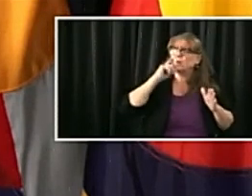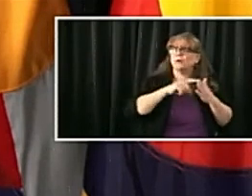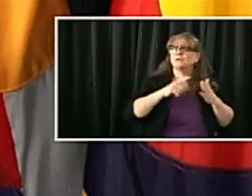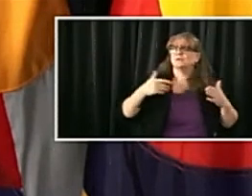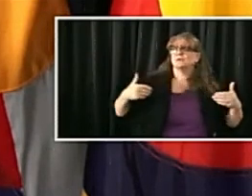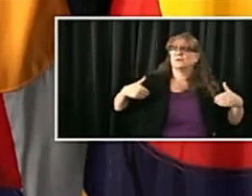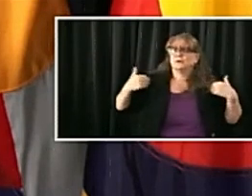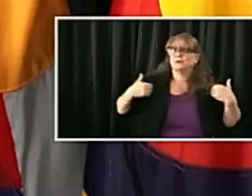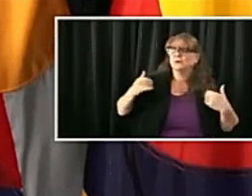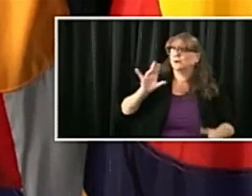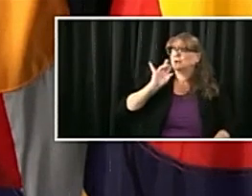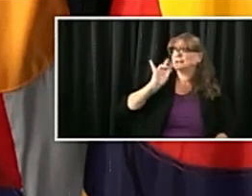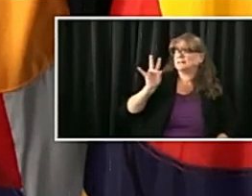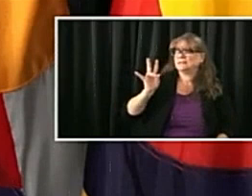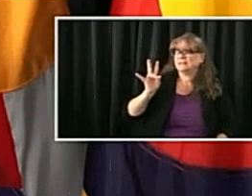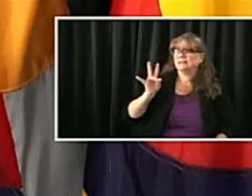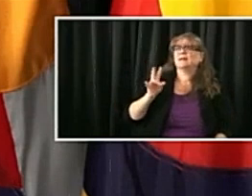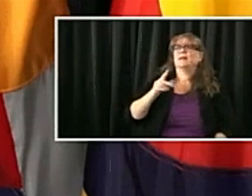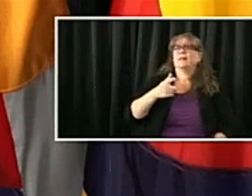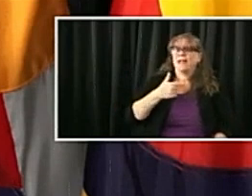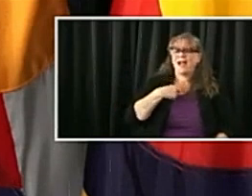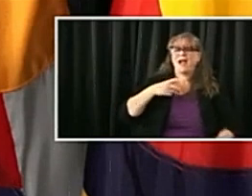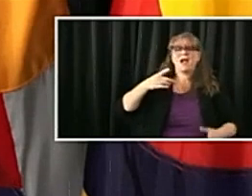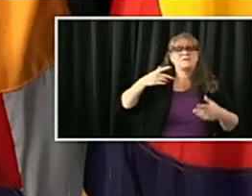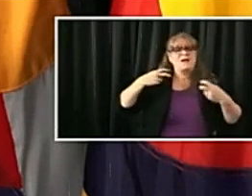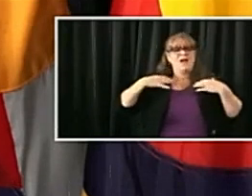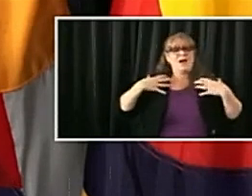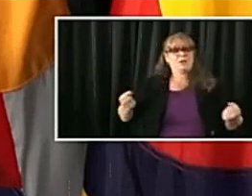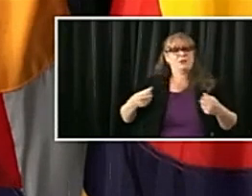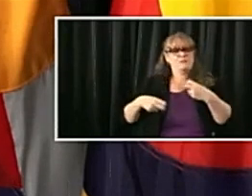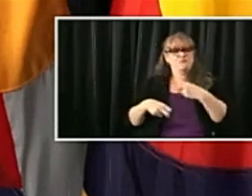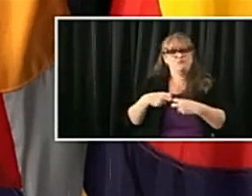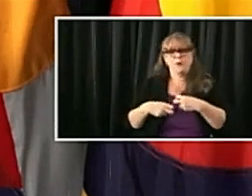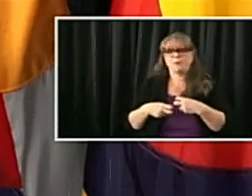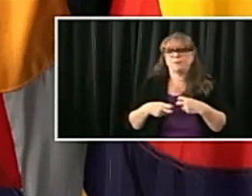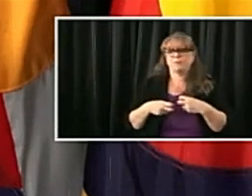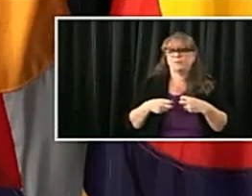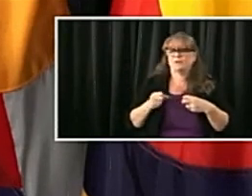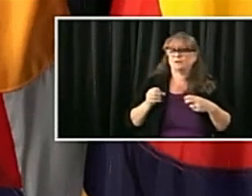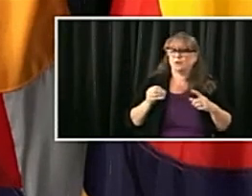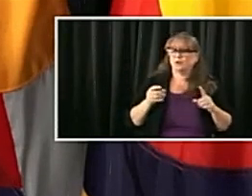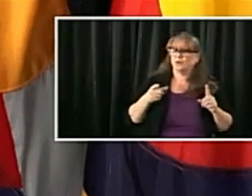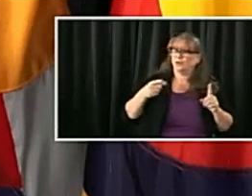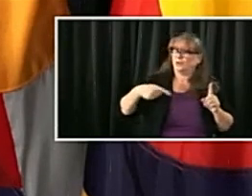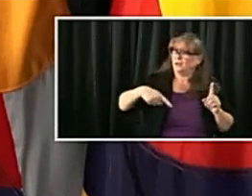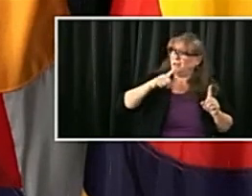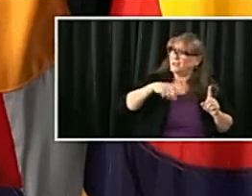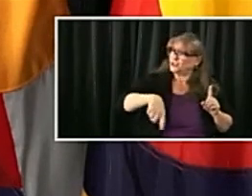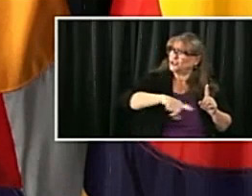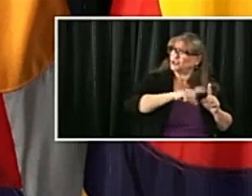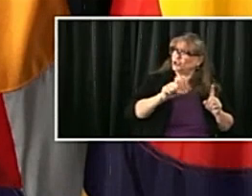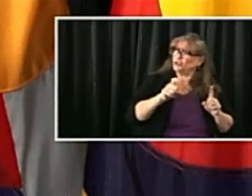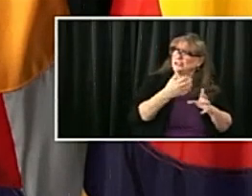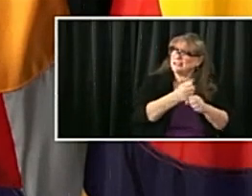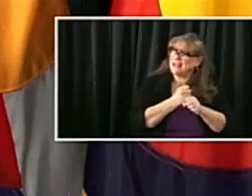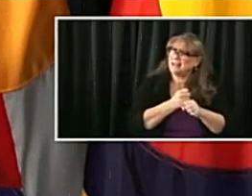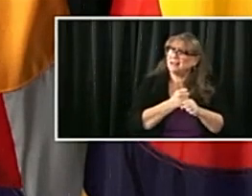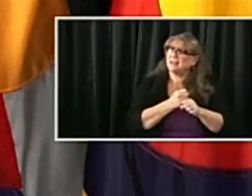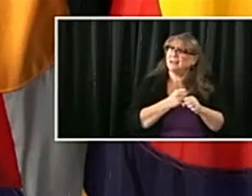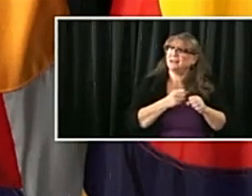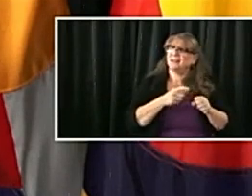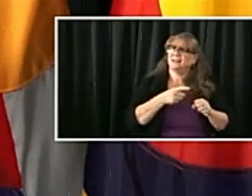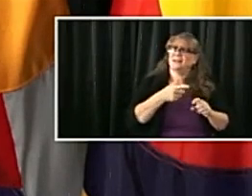and questions about their place in line and should they be prioritized at the top of Group 1B, which I